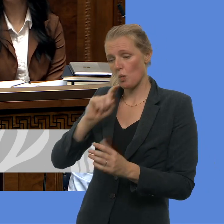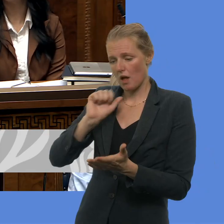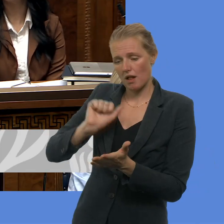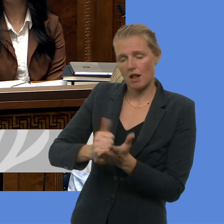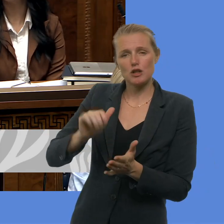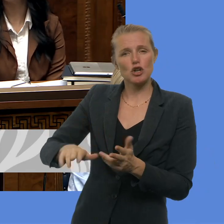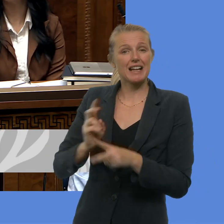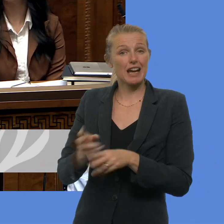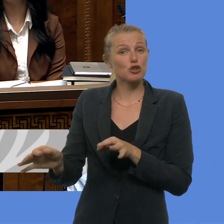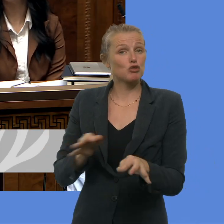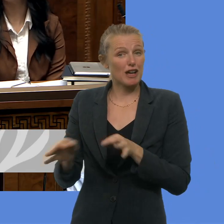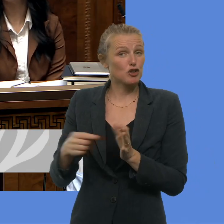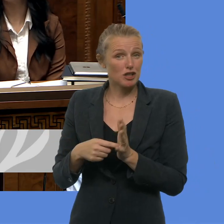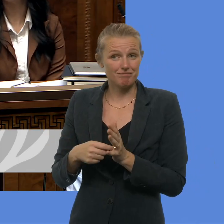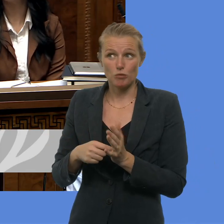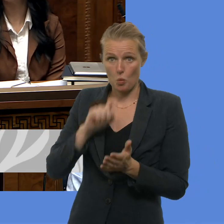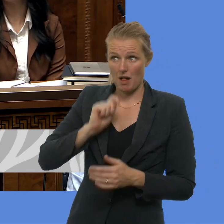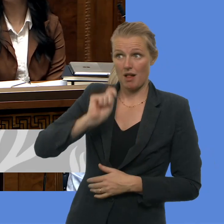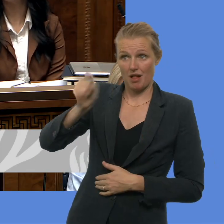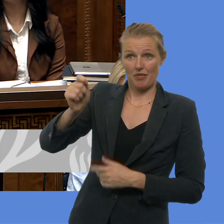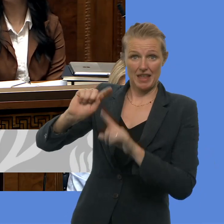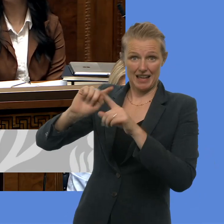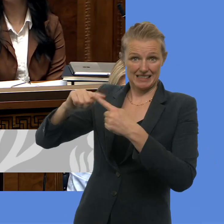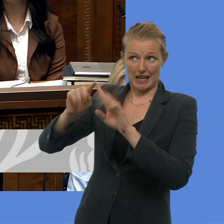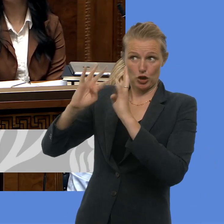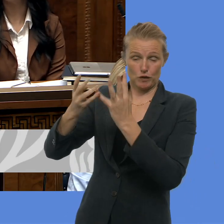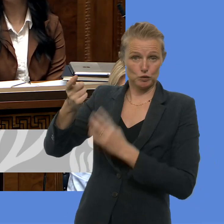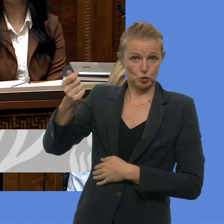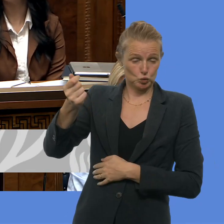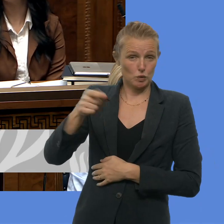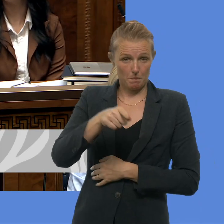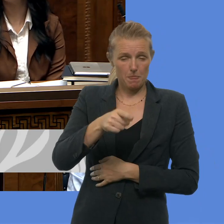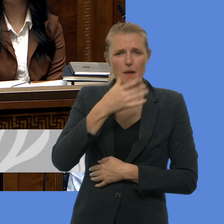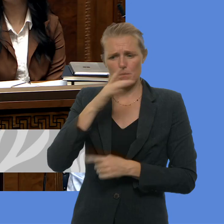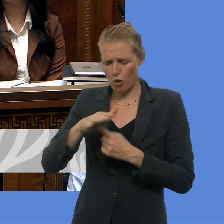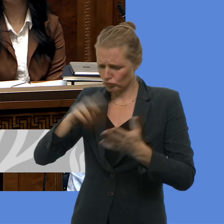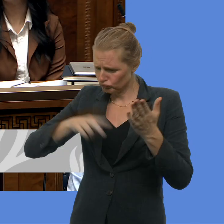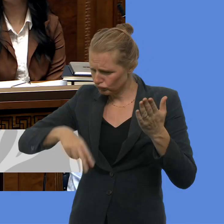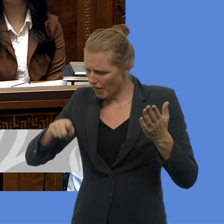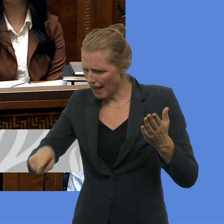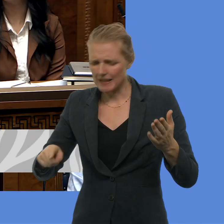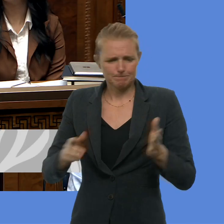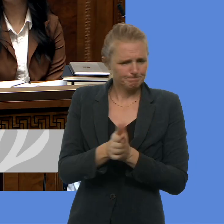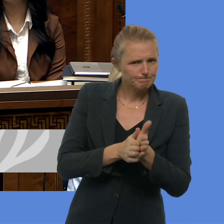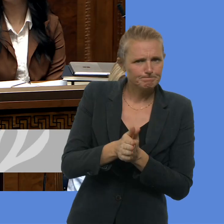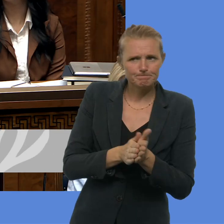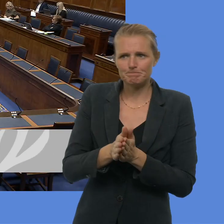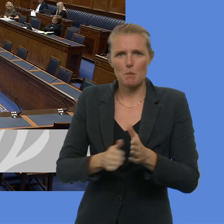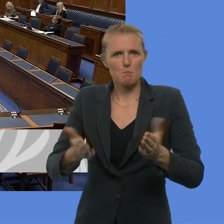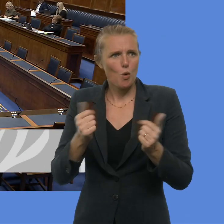and it's important to think that gets a chance to then be aired and also have a chance to see how much more progress we can